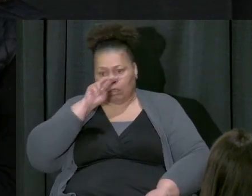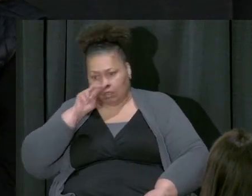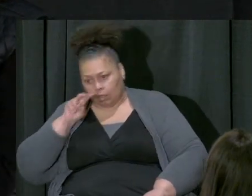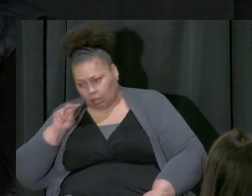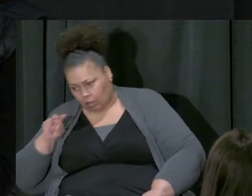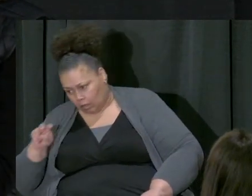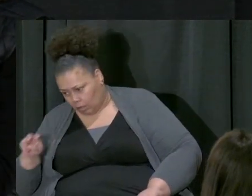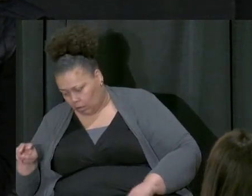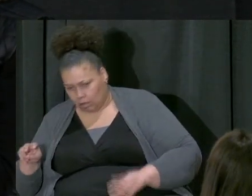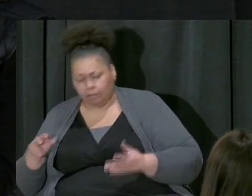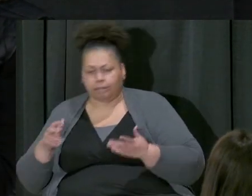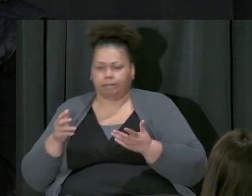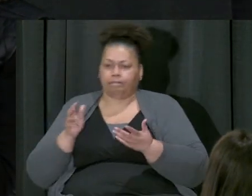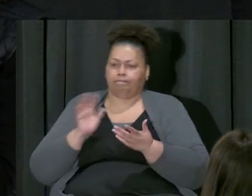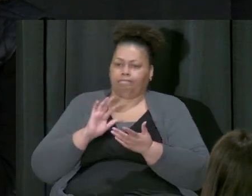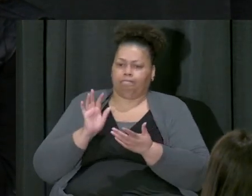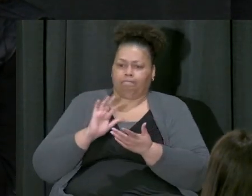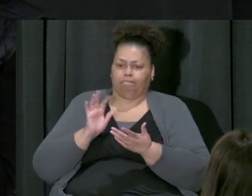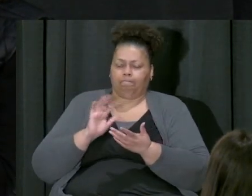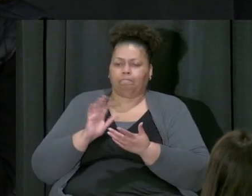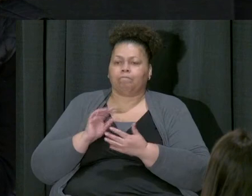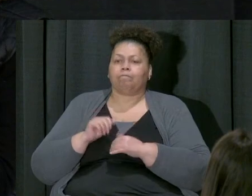interesting,